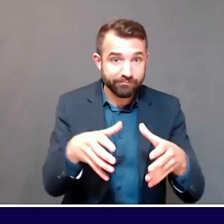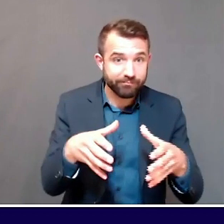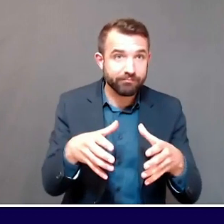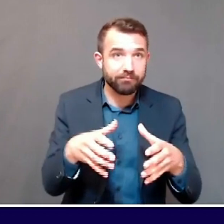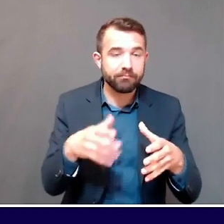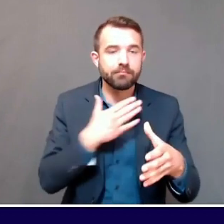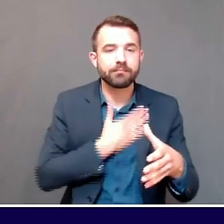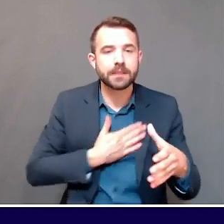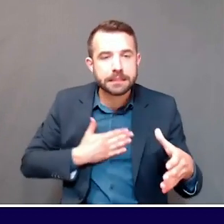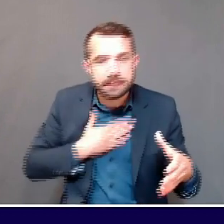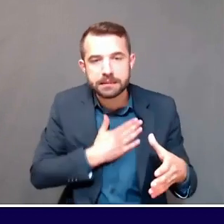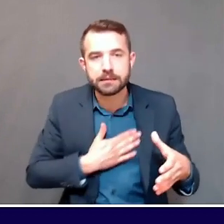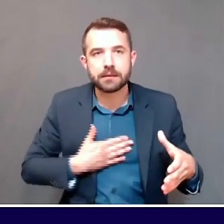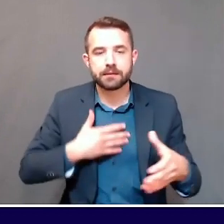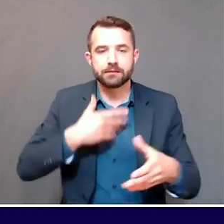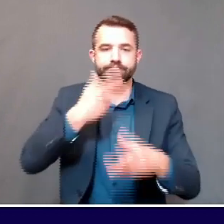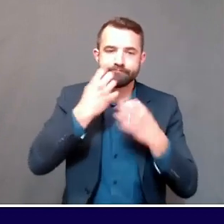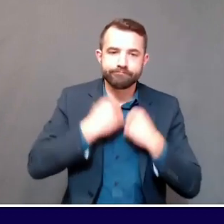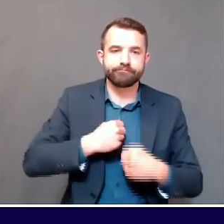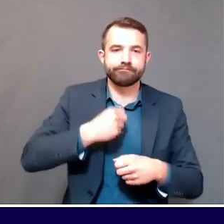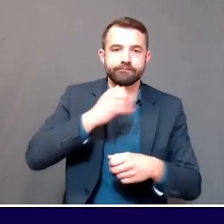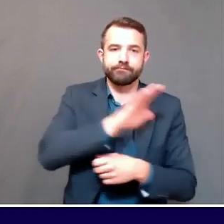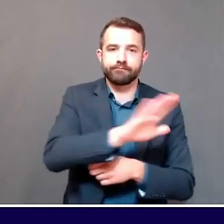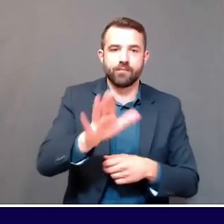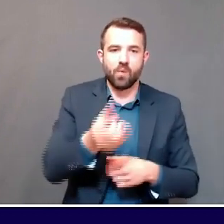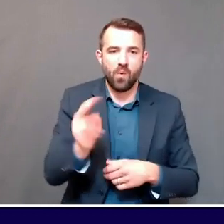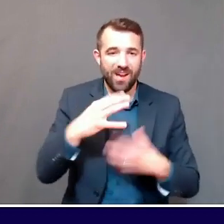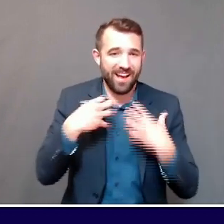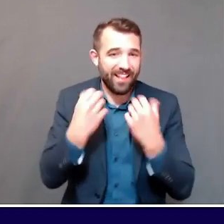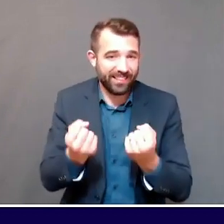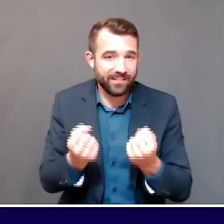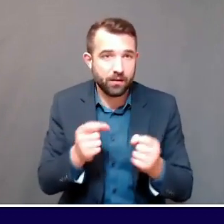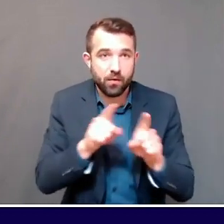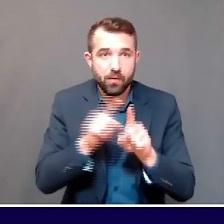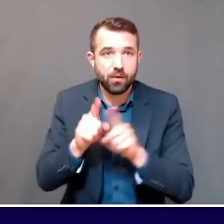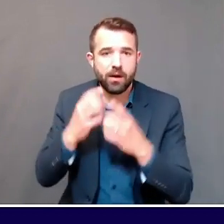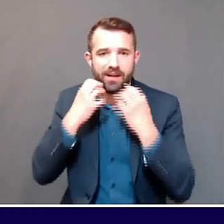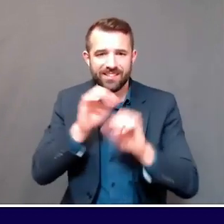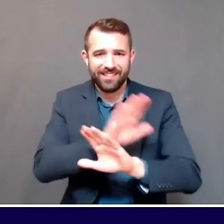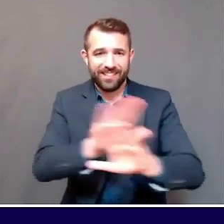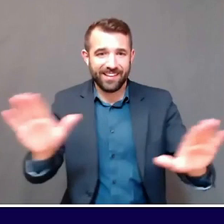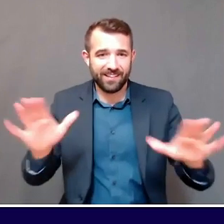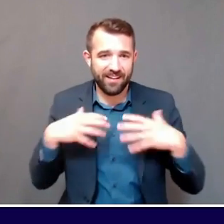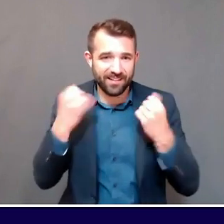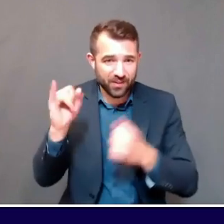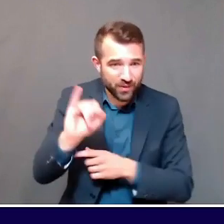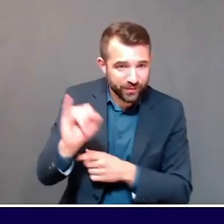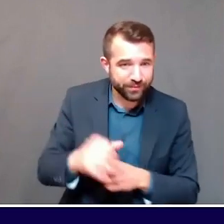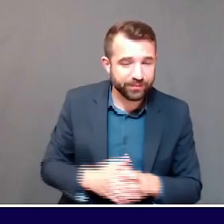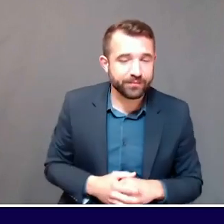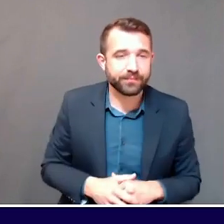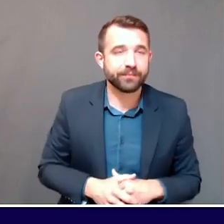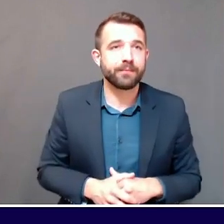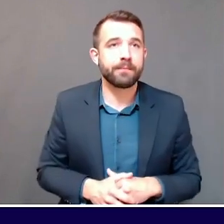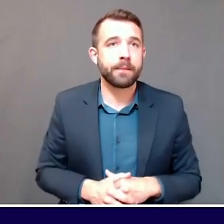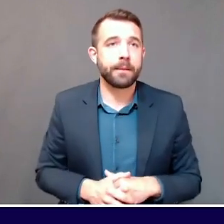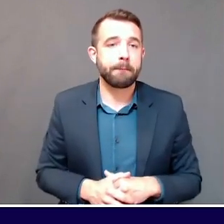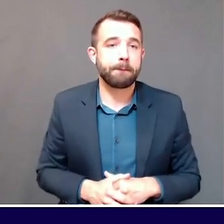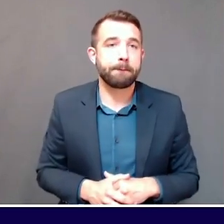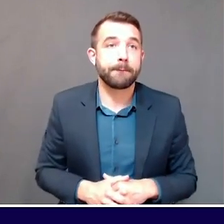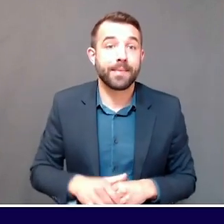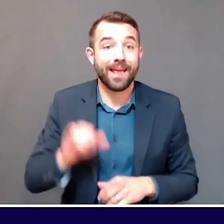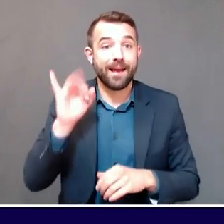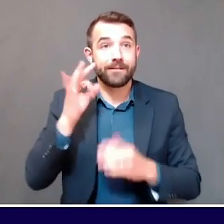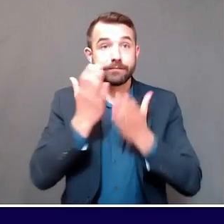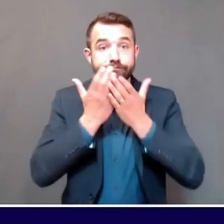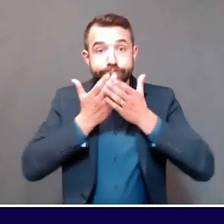take care of not just your own health, but the health of others. And know that by putting on a face covering, you are doing